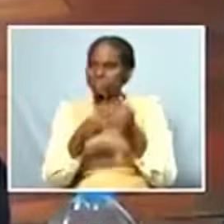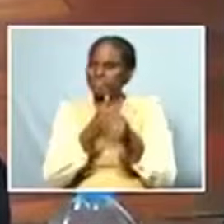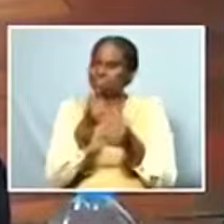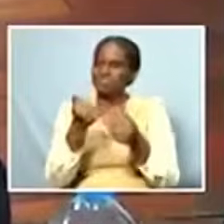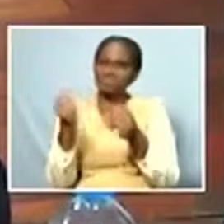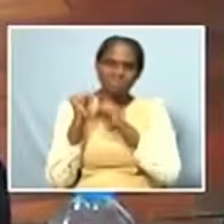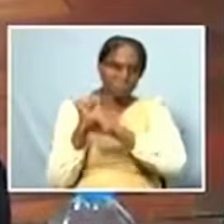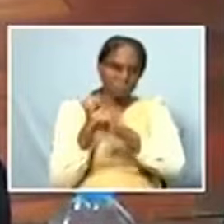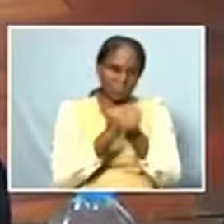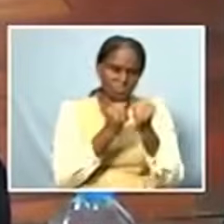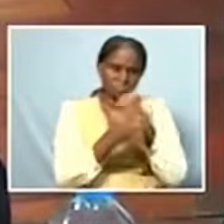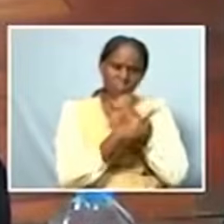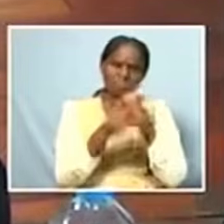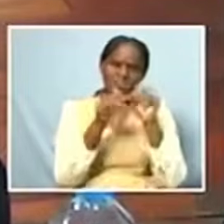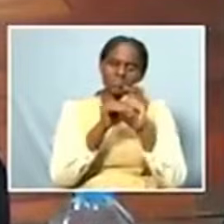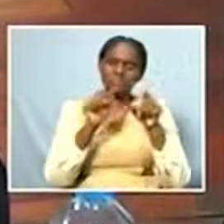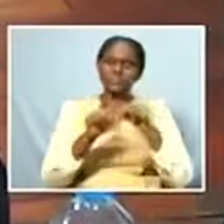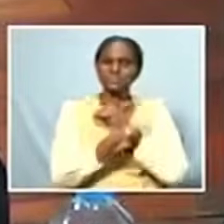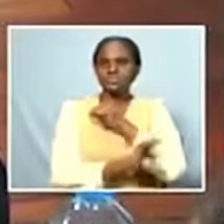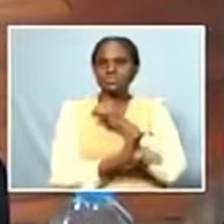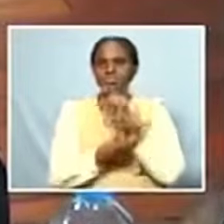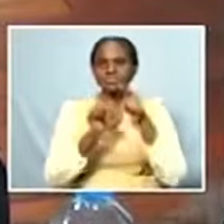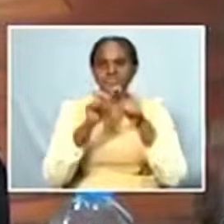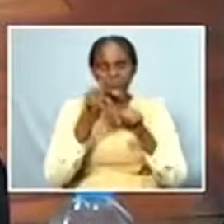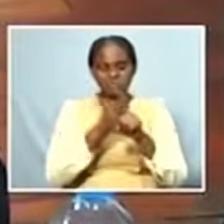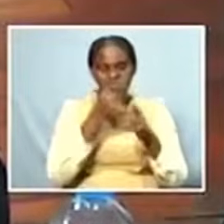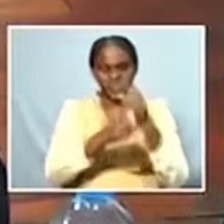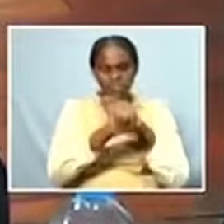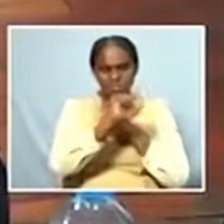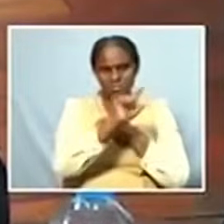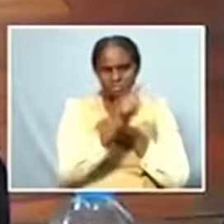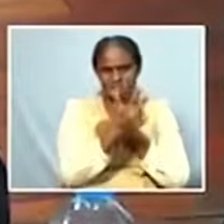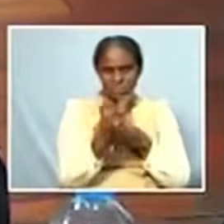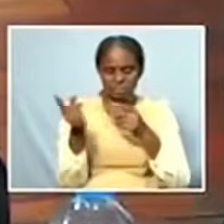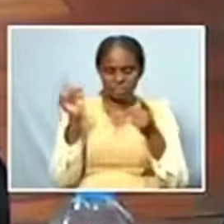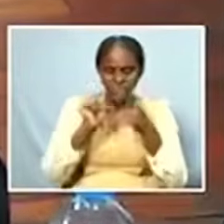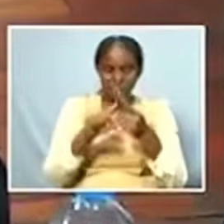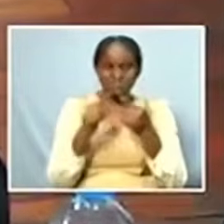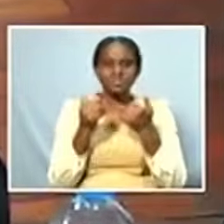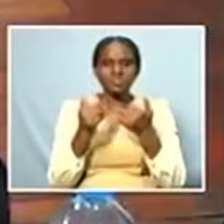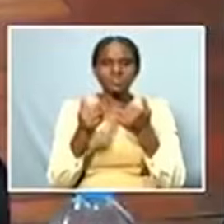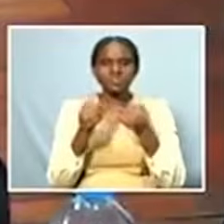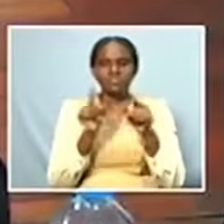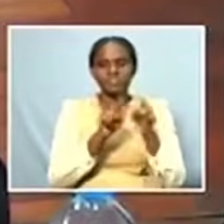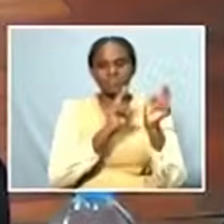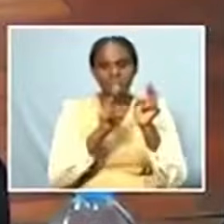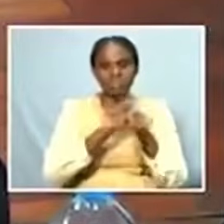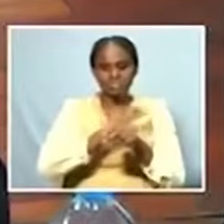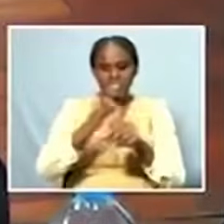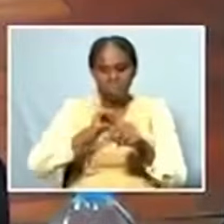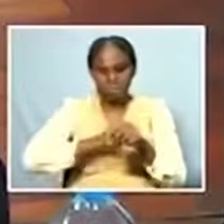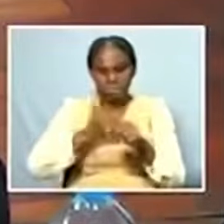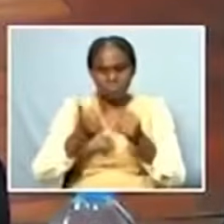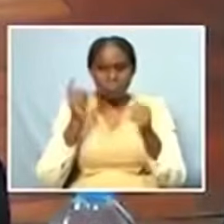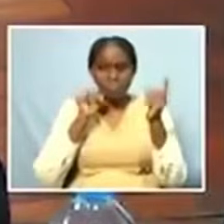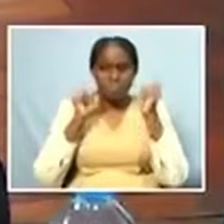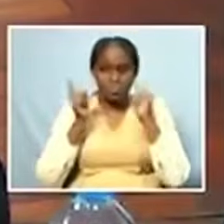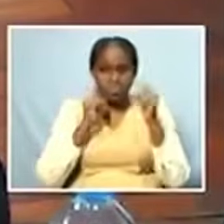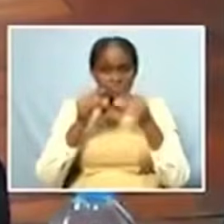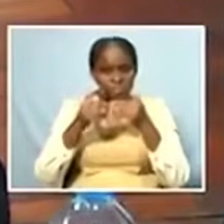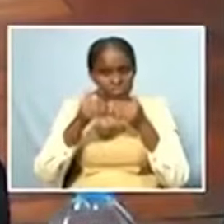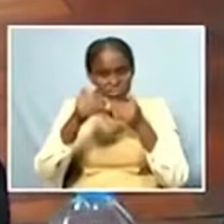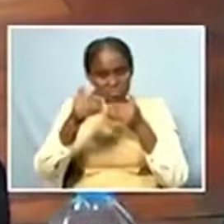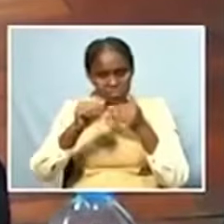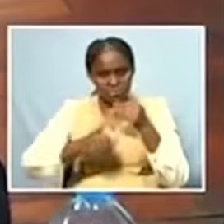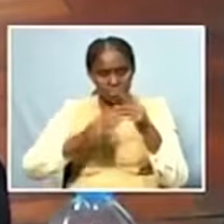any security department in this country. But from 2023 up to now, the response we are now getting is going forward.